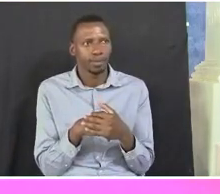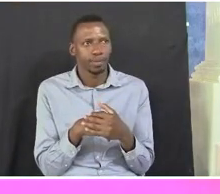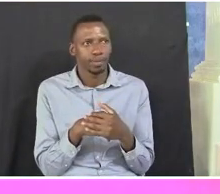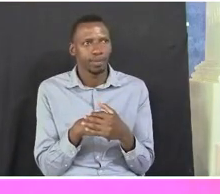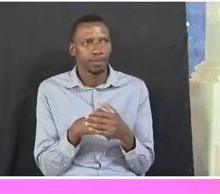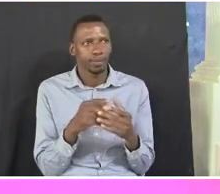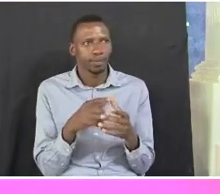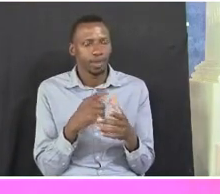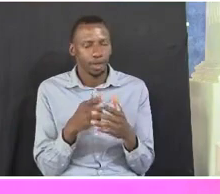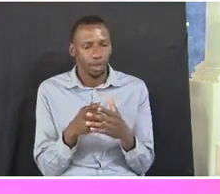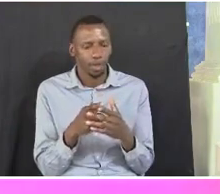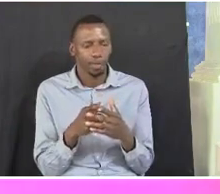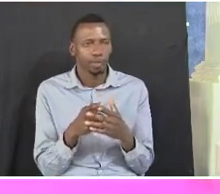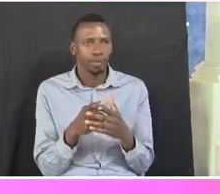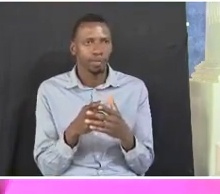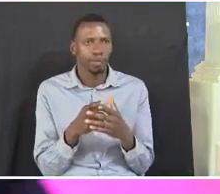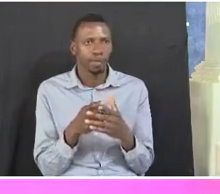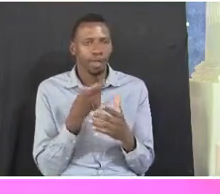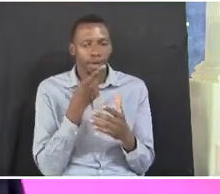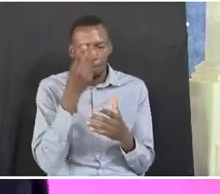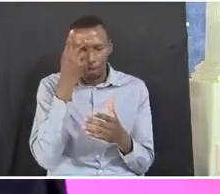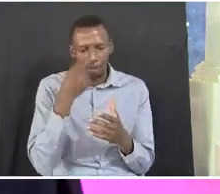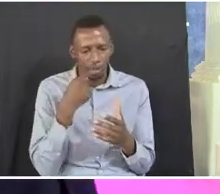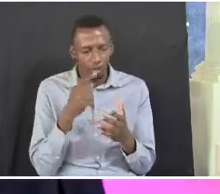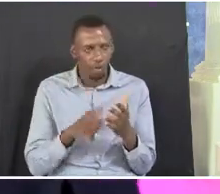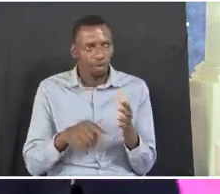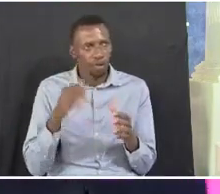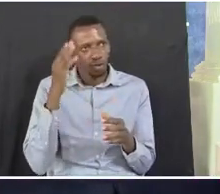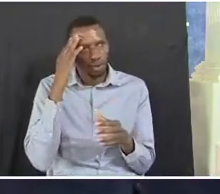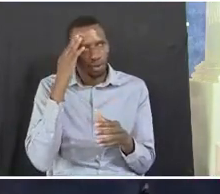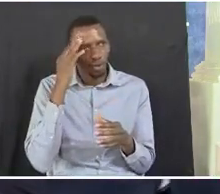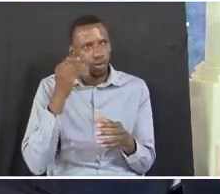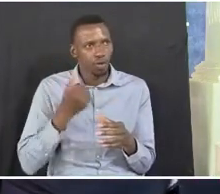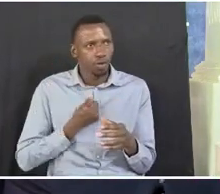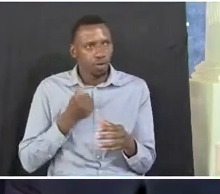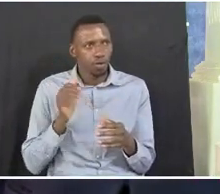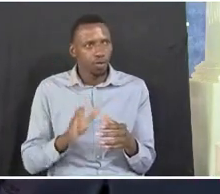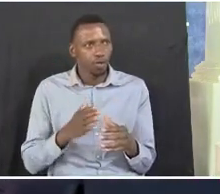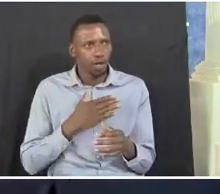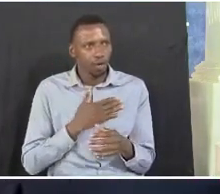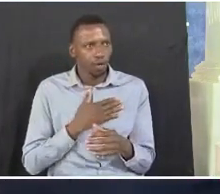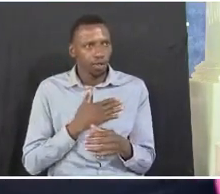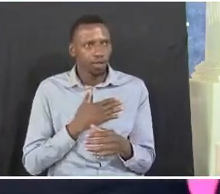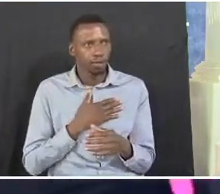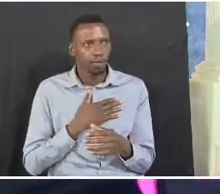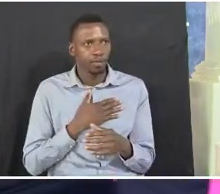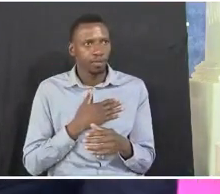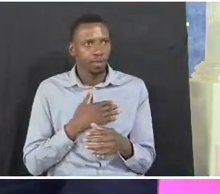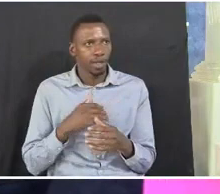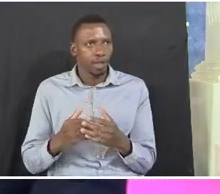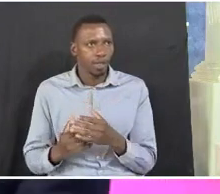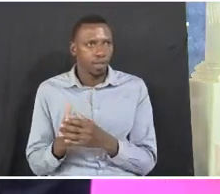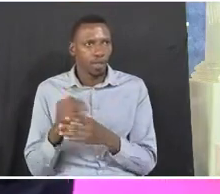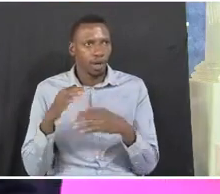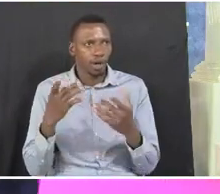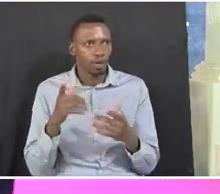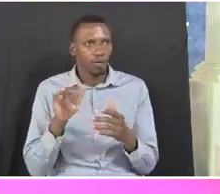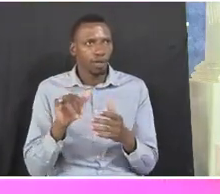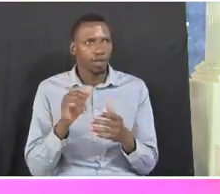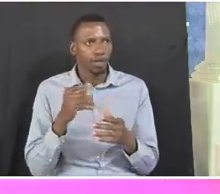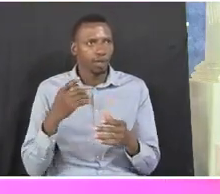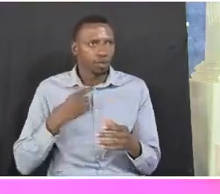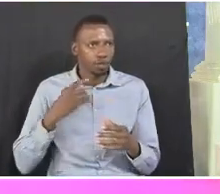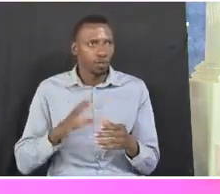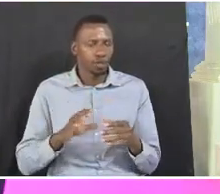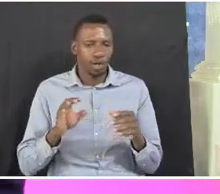And the parents whom are saying, you know our daughter, he's in such and such a place, and that daughter is wonderful.